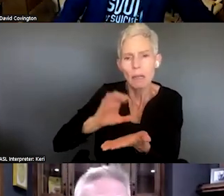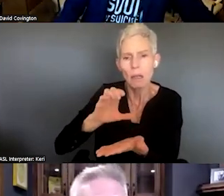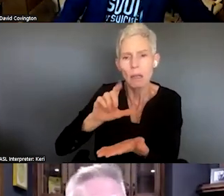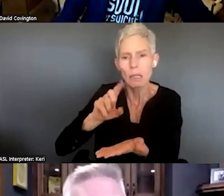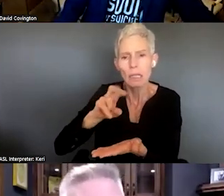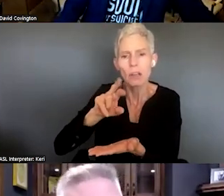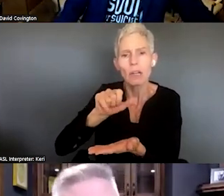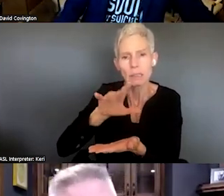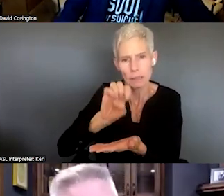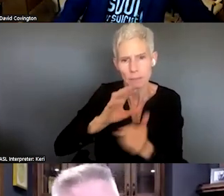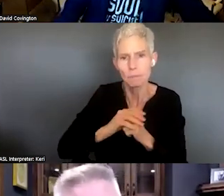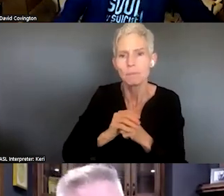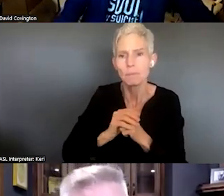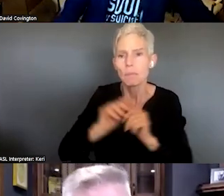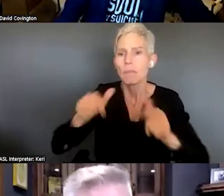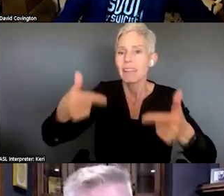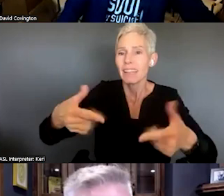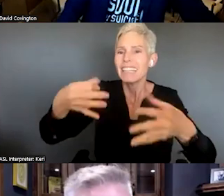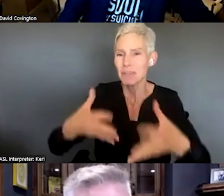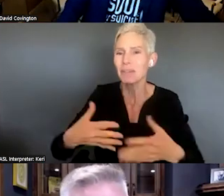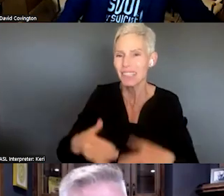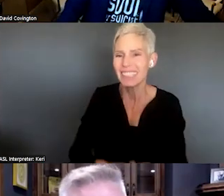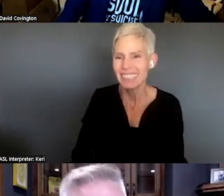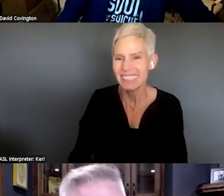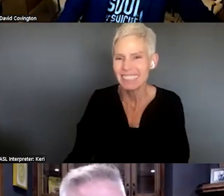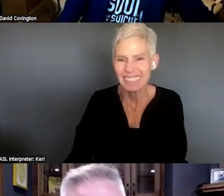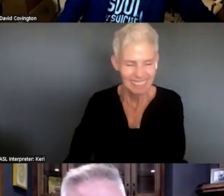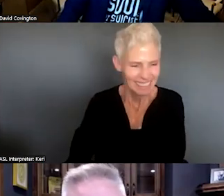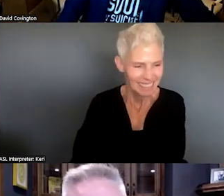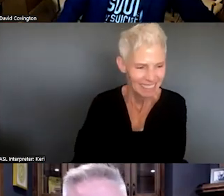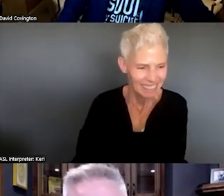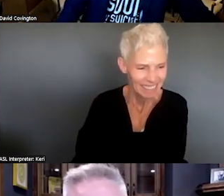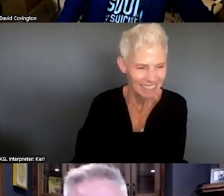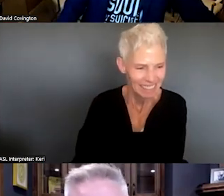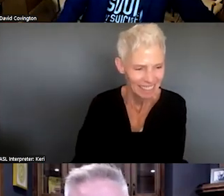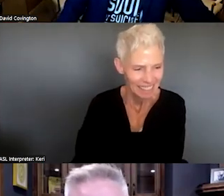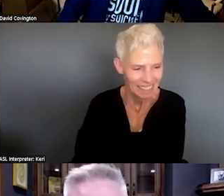Well, if you go back to the left side of your screen, what do they need?